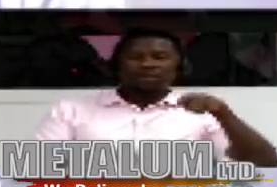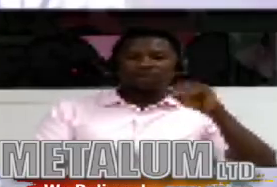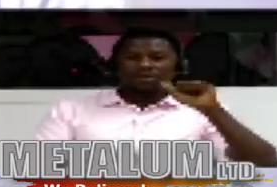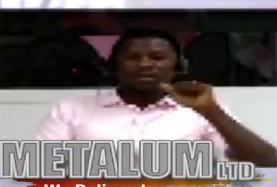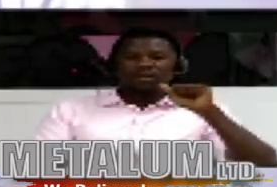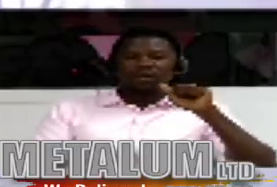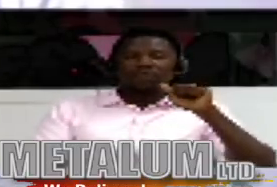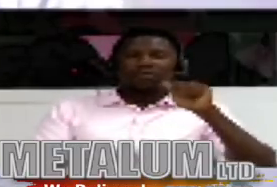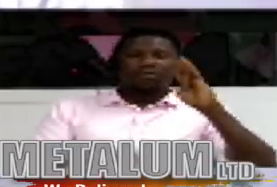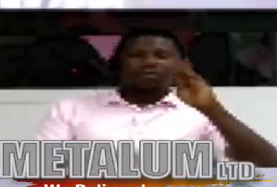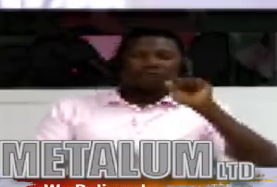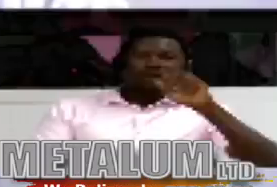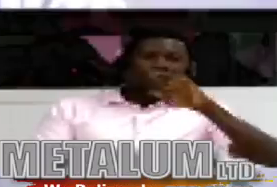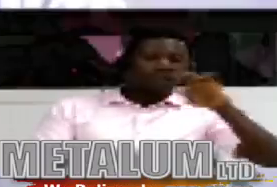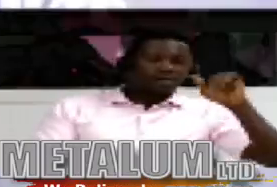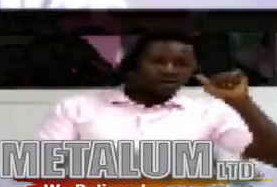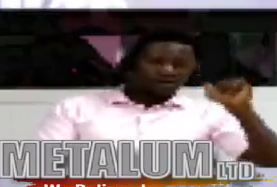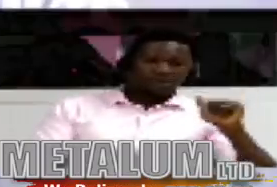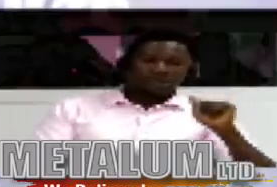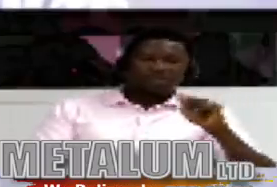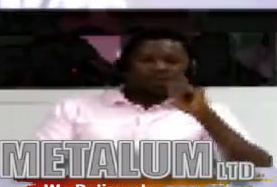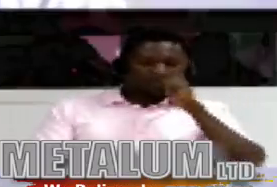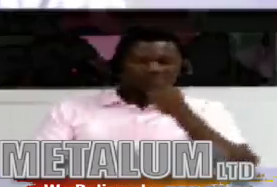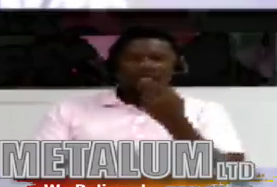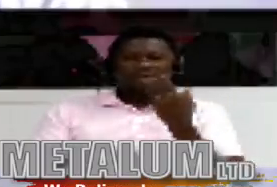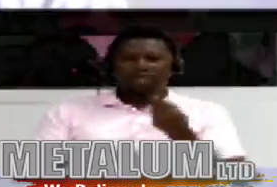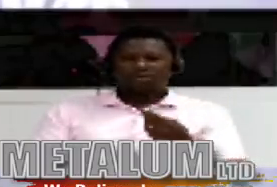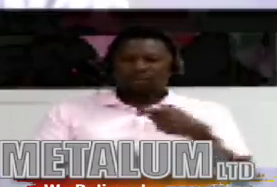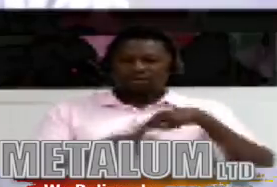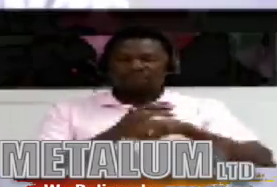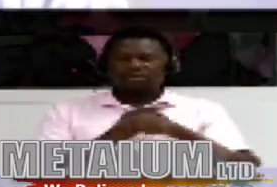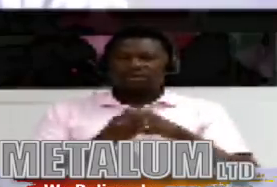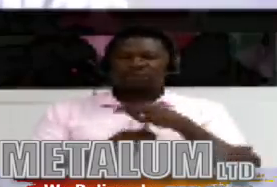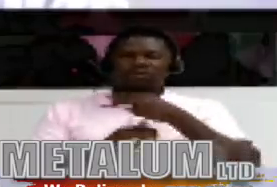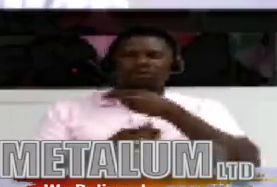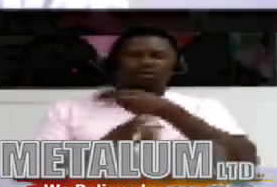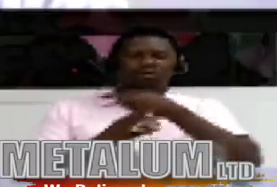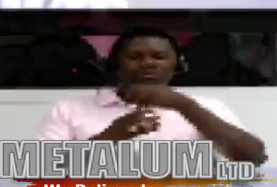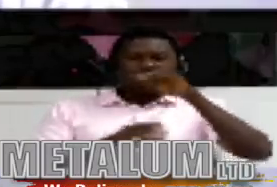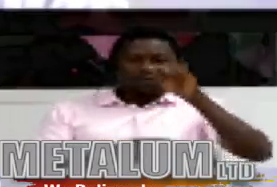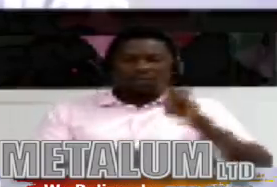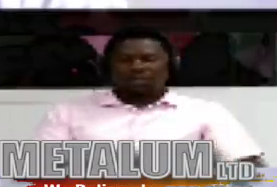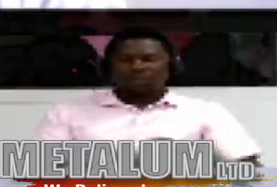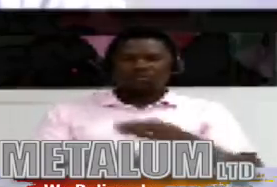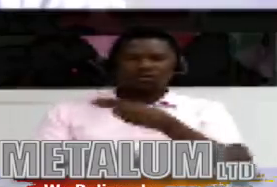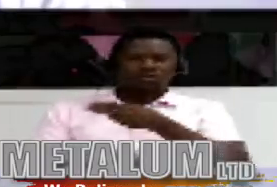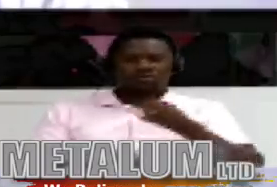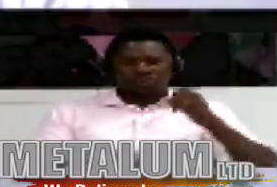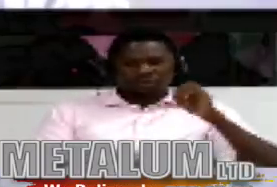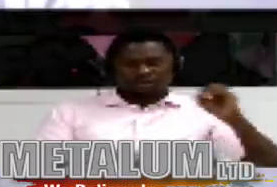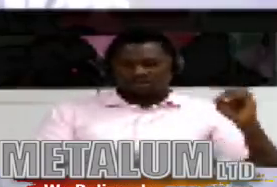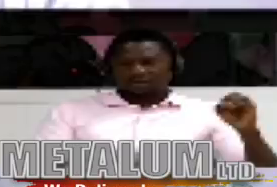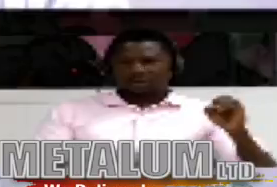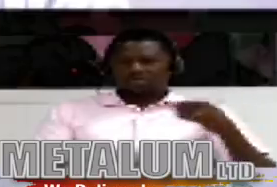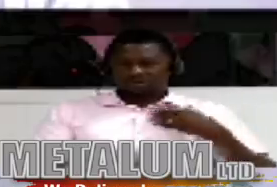of March on Thursday 2000. I was in class, and then I had a group of